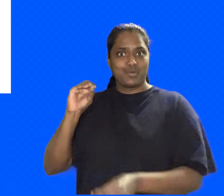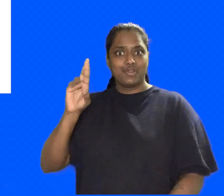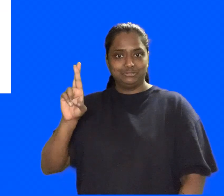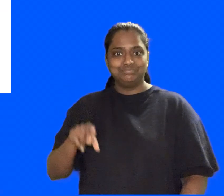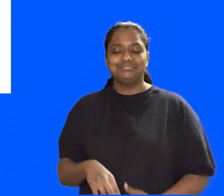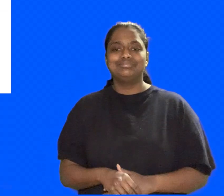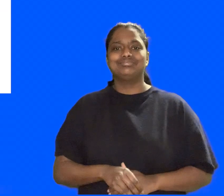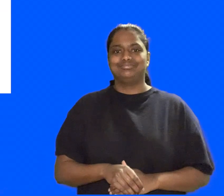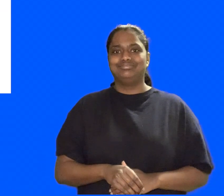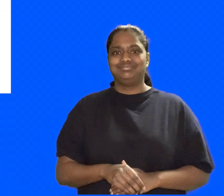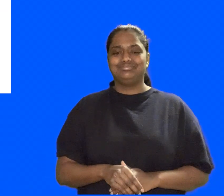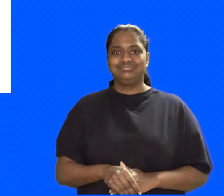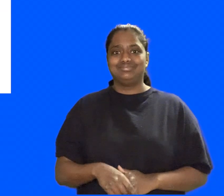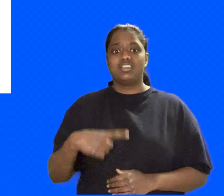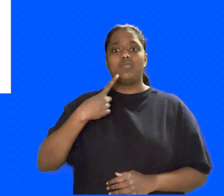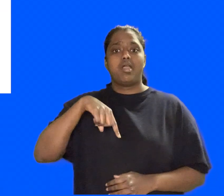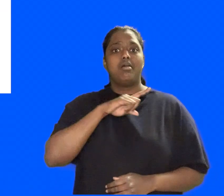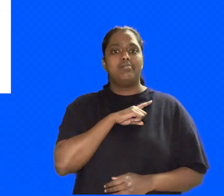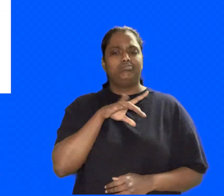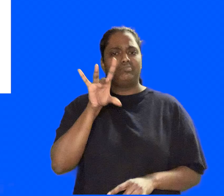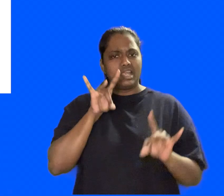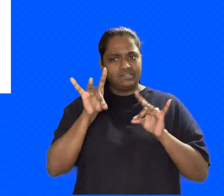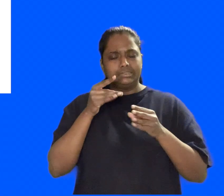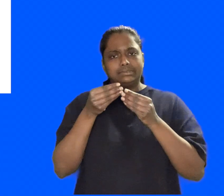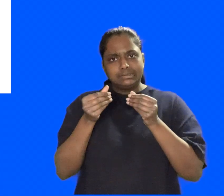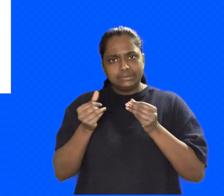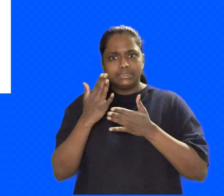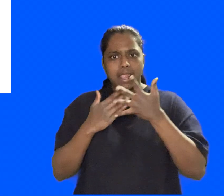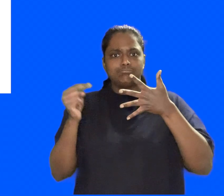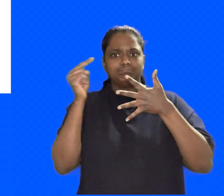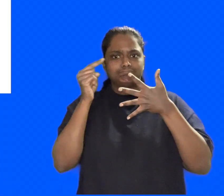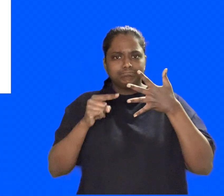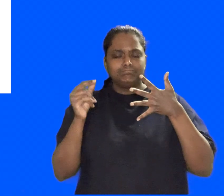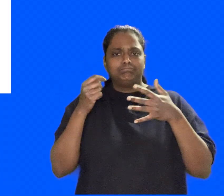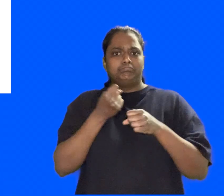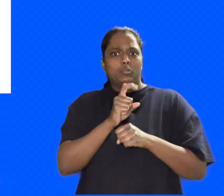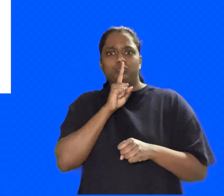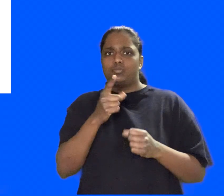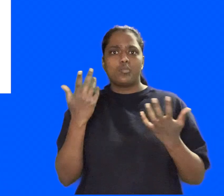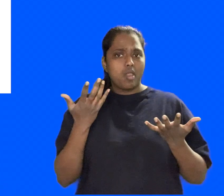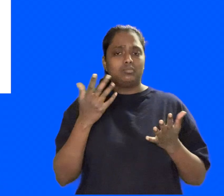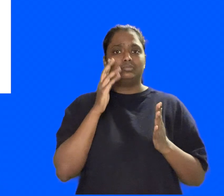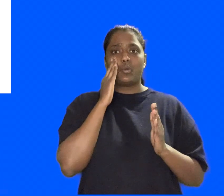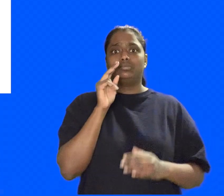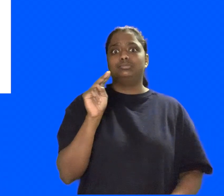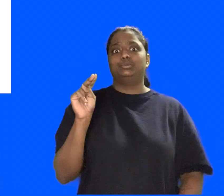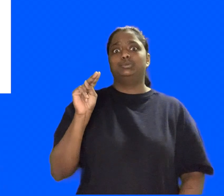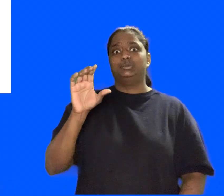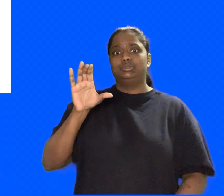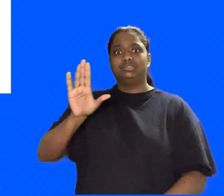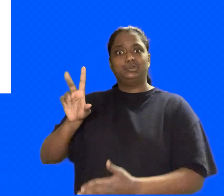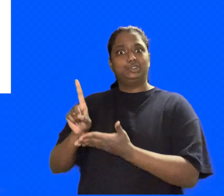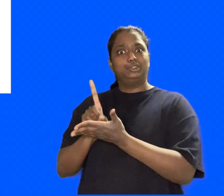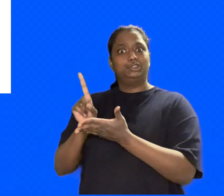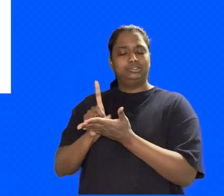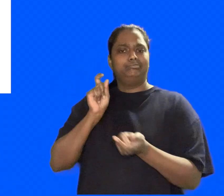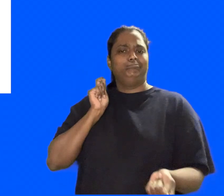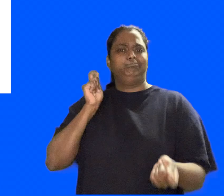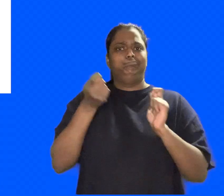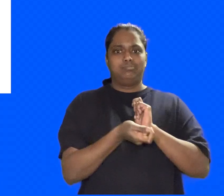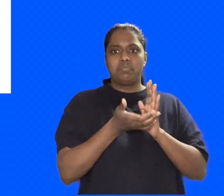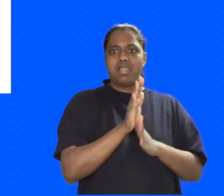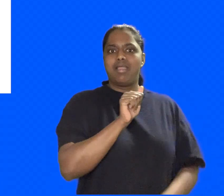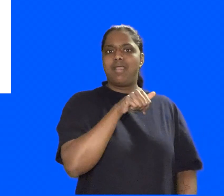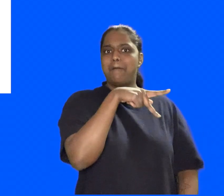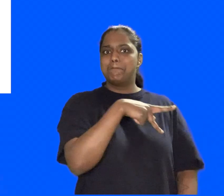So with 2B Journey, with our consolidated research and testing findings and high fidelity prototype, we wanted to map the future networking journey for artists